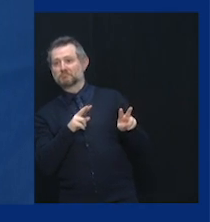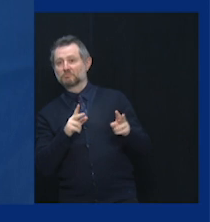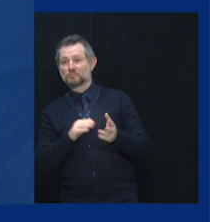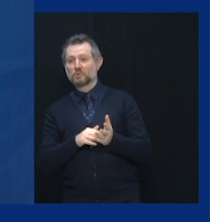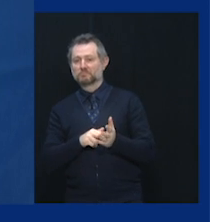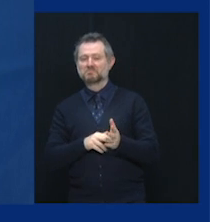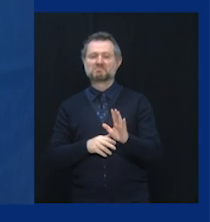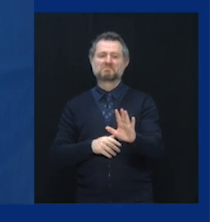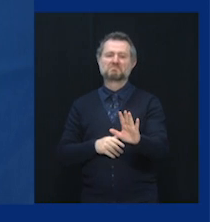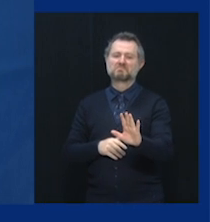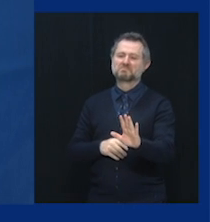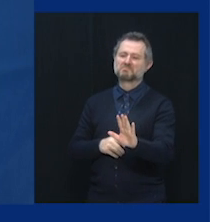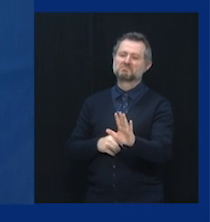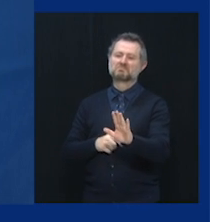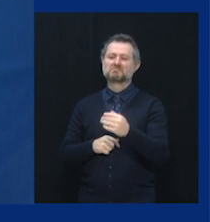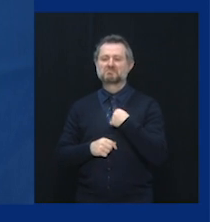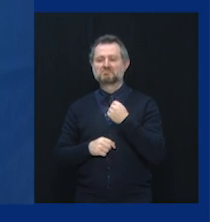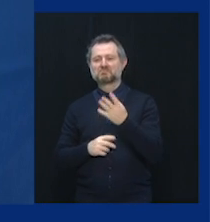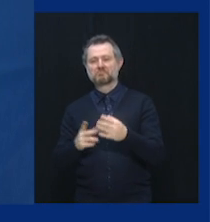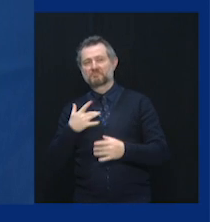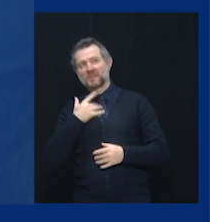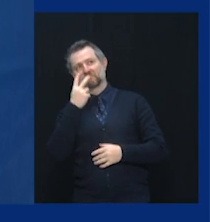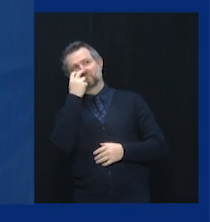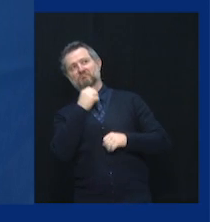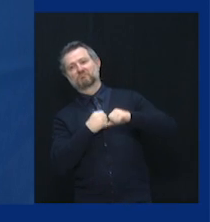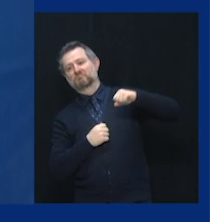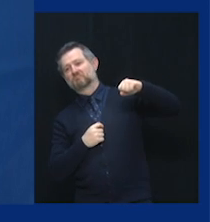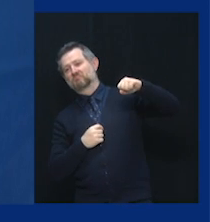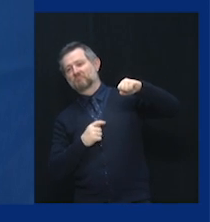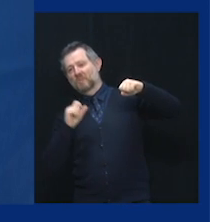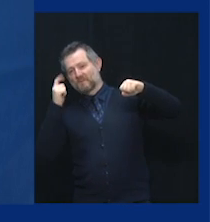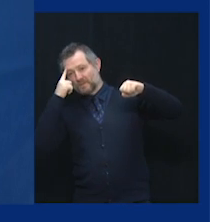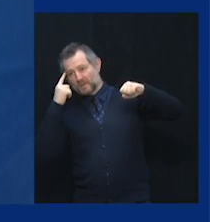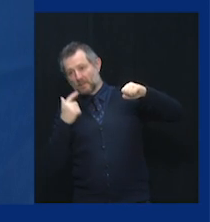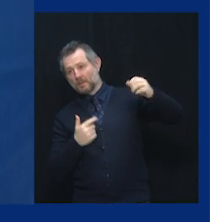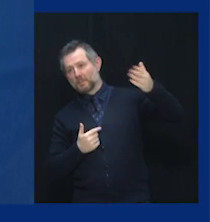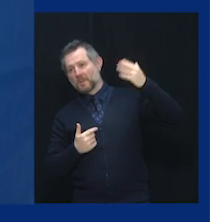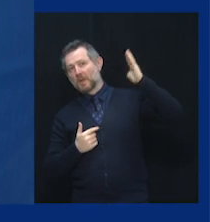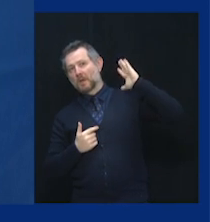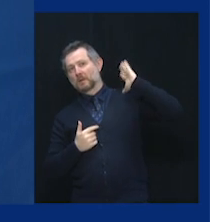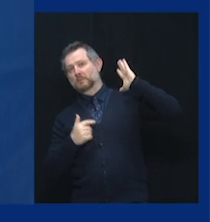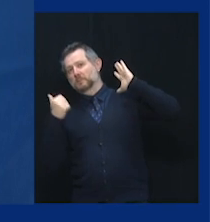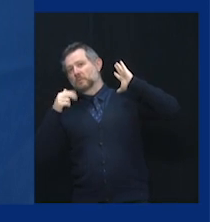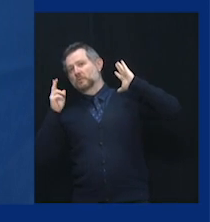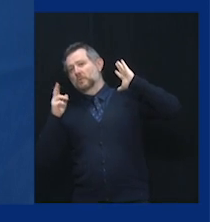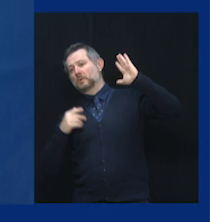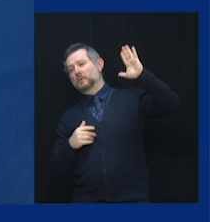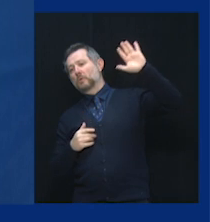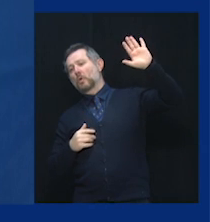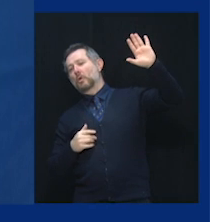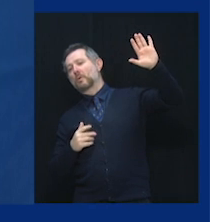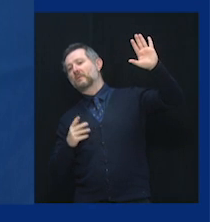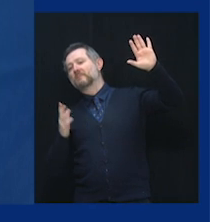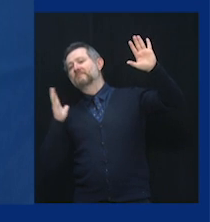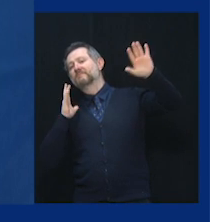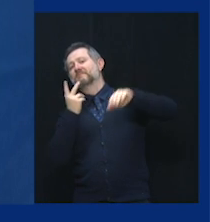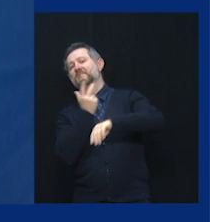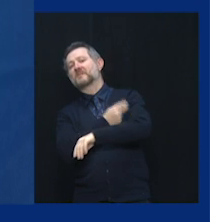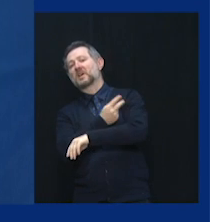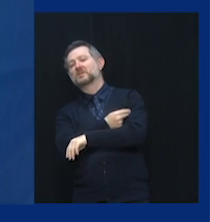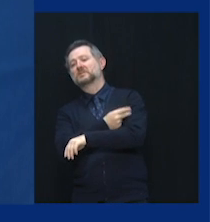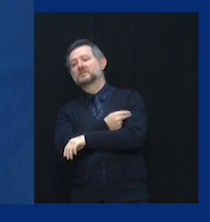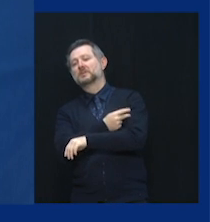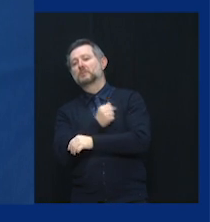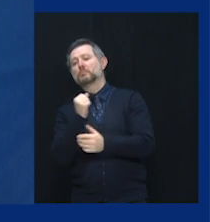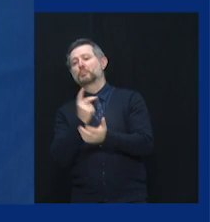government and the past federal government and their vaccination approval. It gave